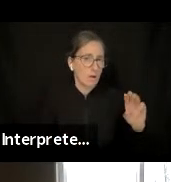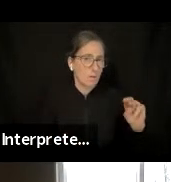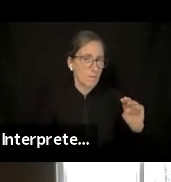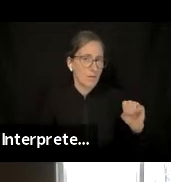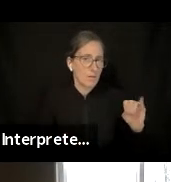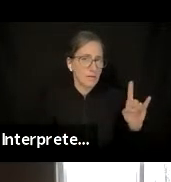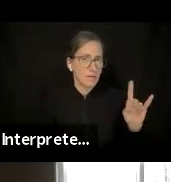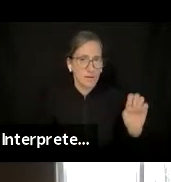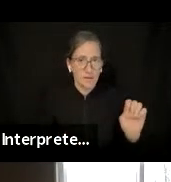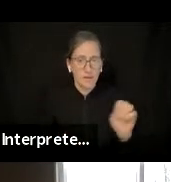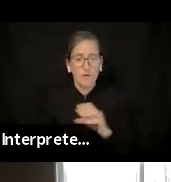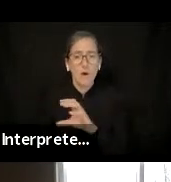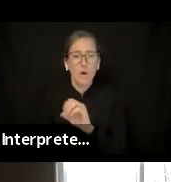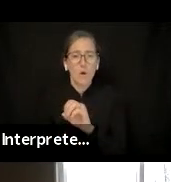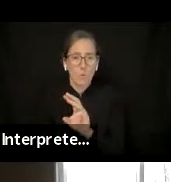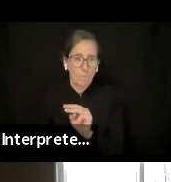is?